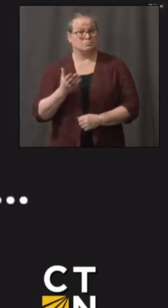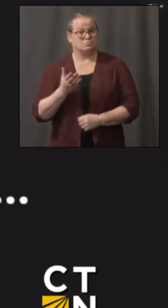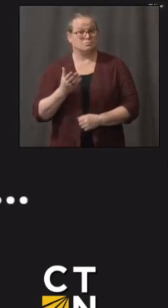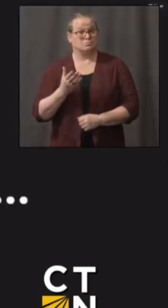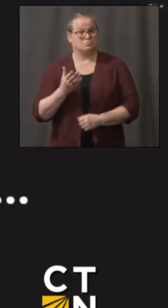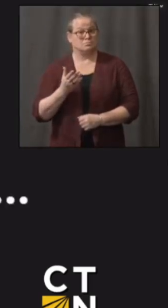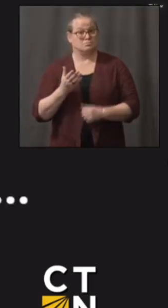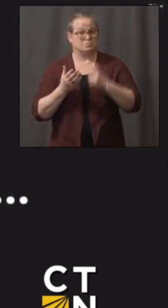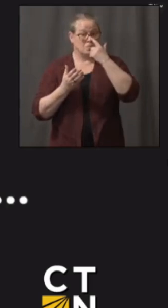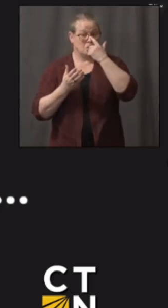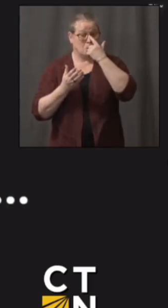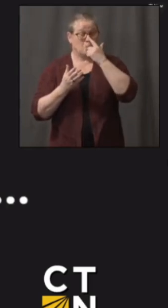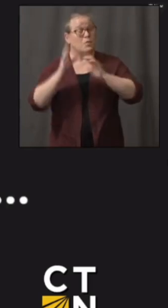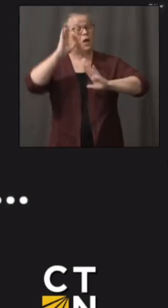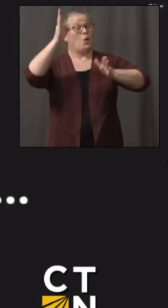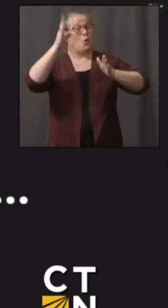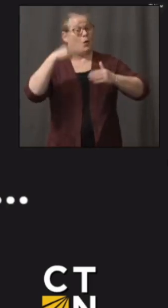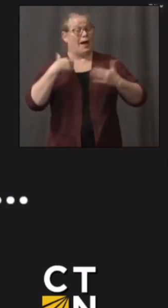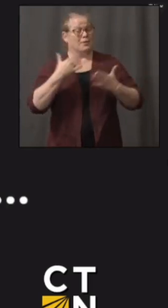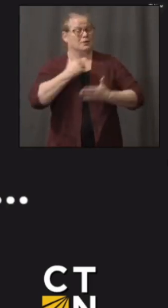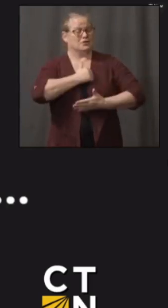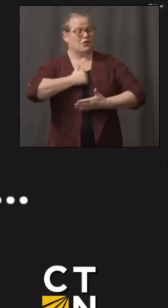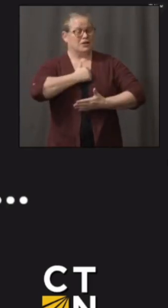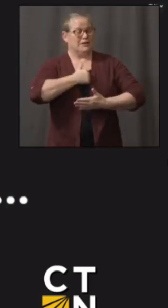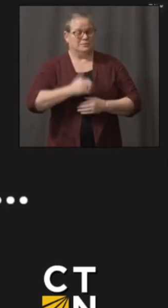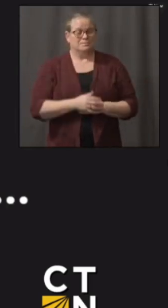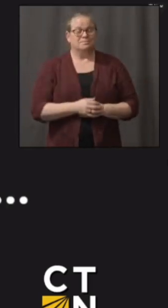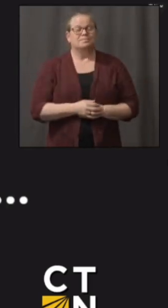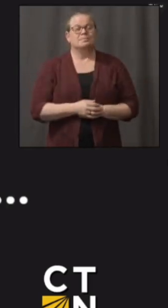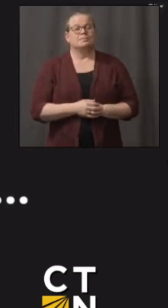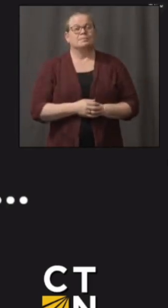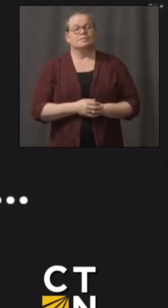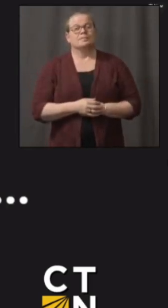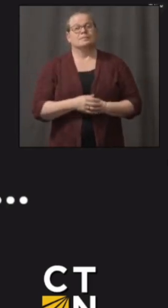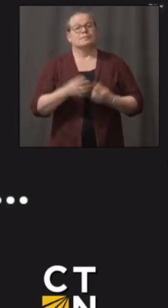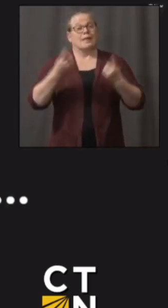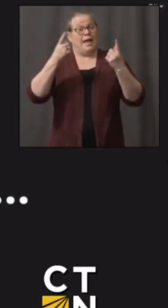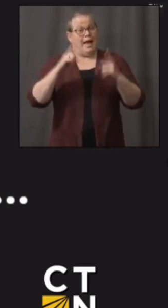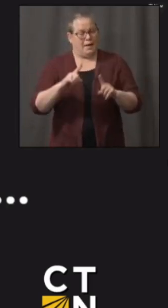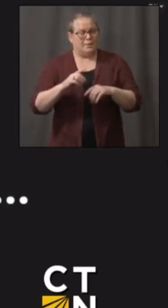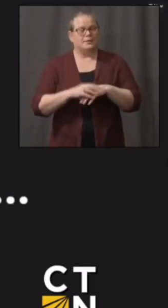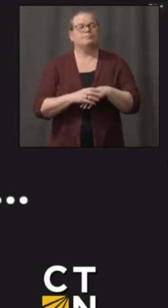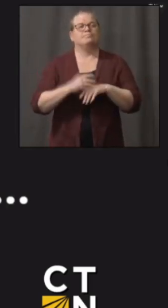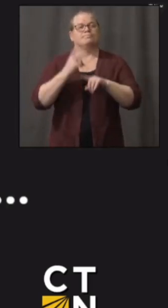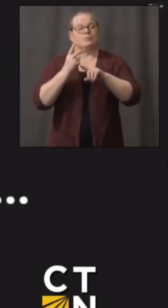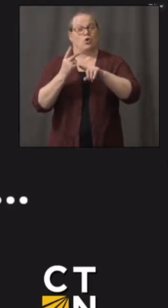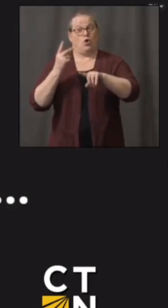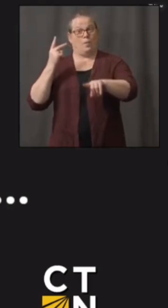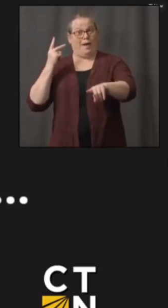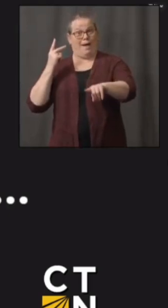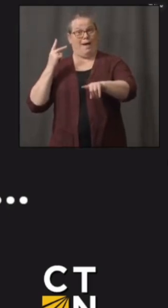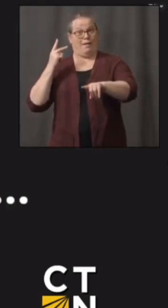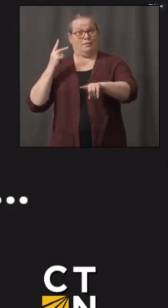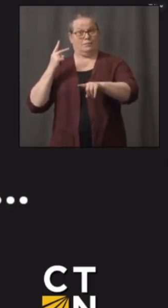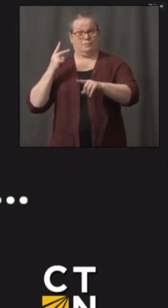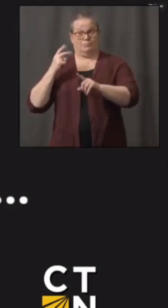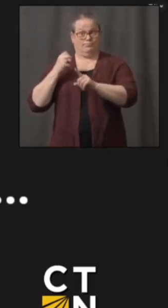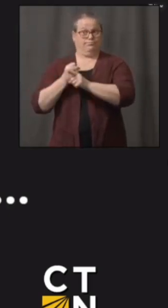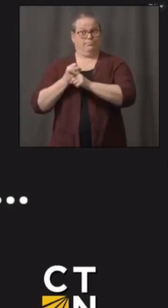Hey, Governor, sorry about that. Looking back over the pandemic now, we're about to hit 100,000 cases.